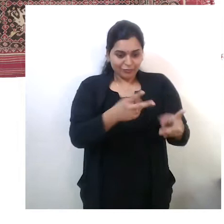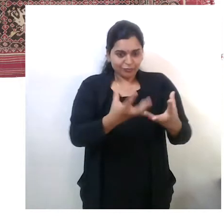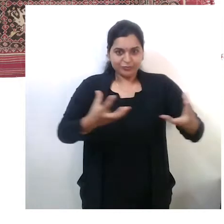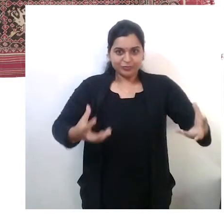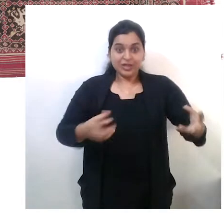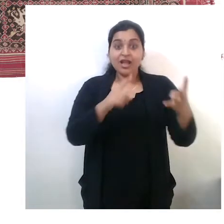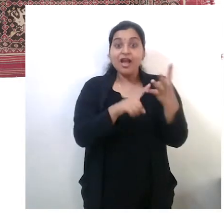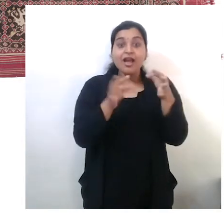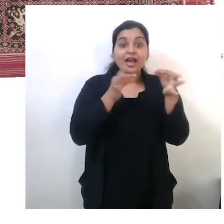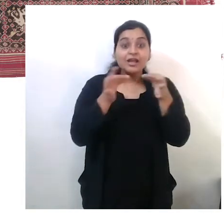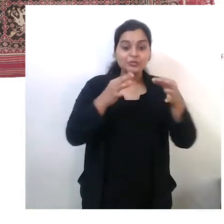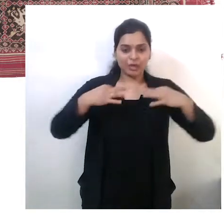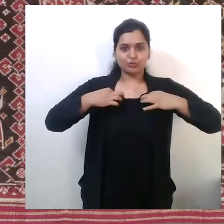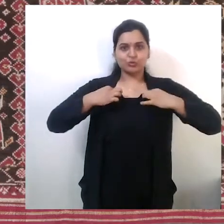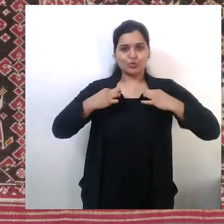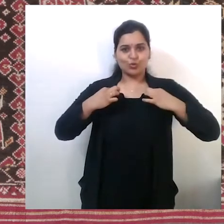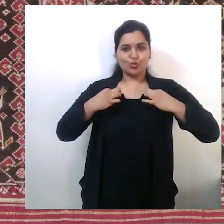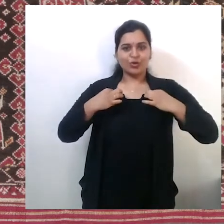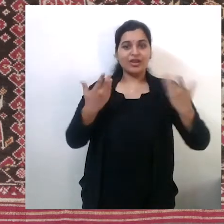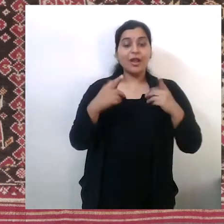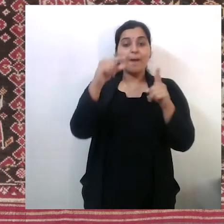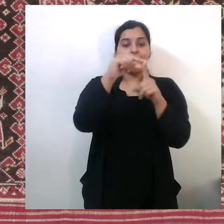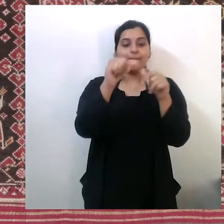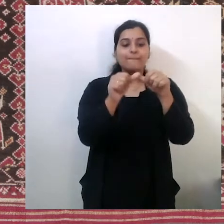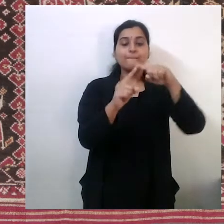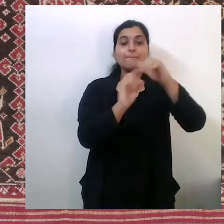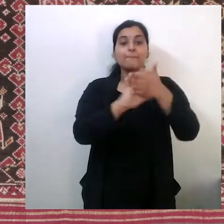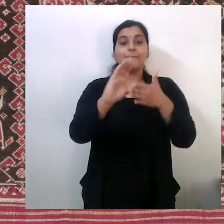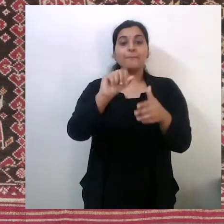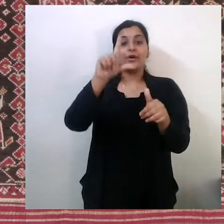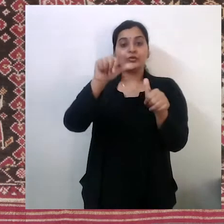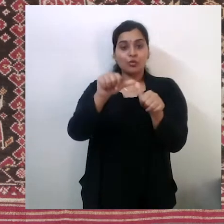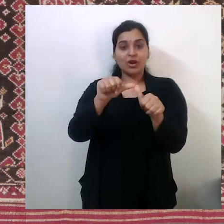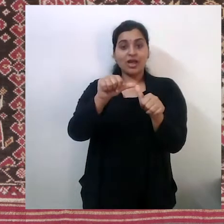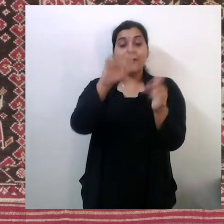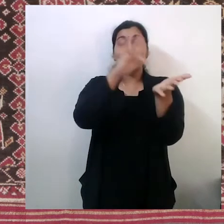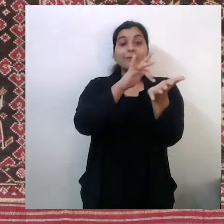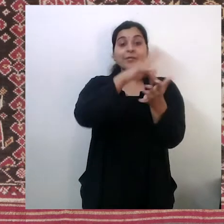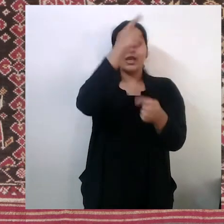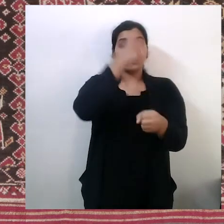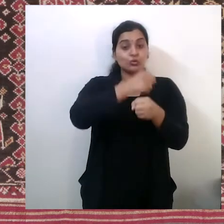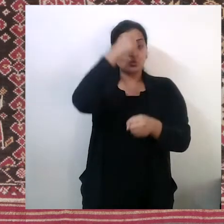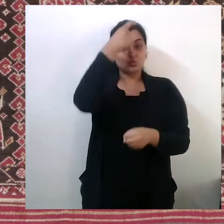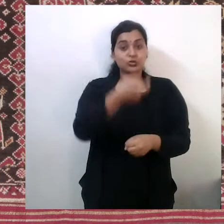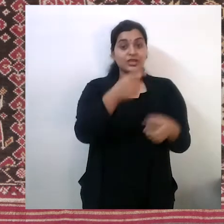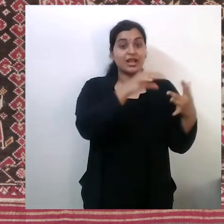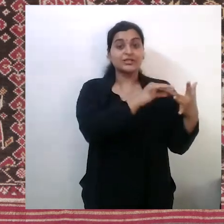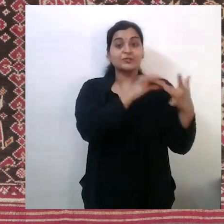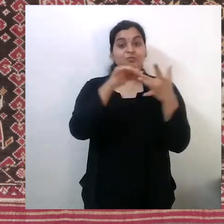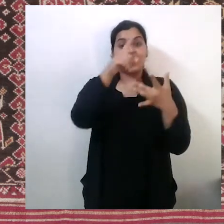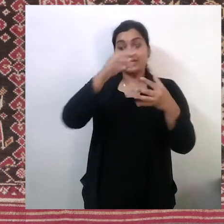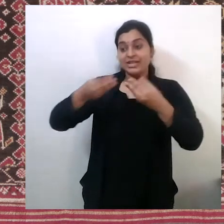which change their purpose over time. Here, we have a patola cloth woven in Gujarat but for the Indonesian